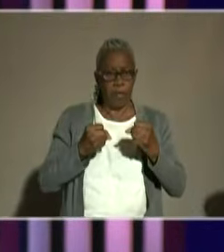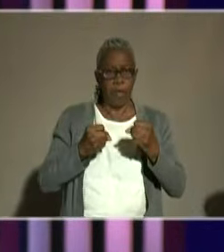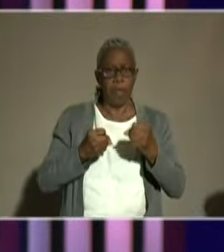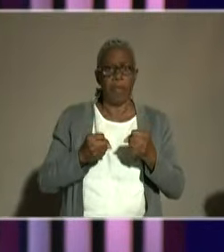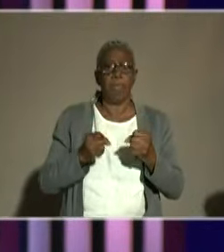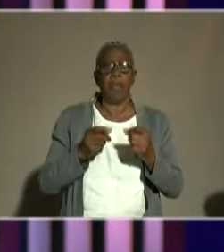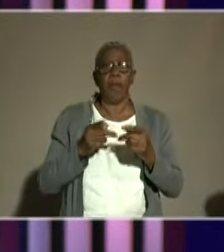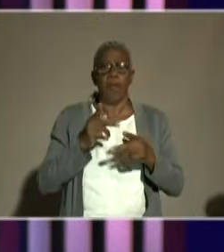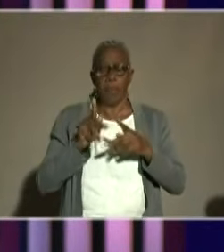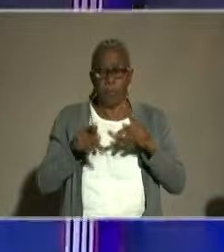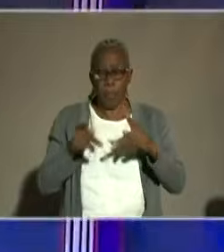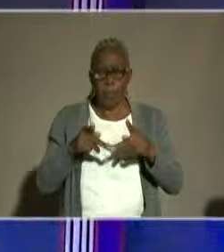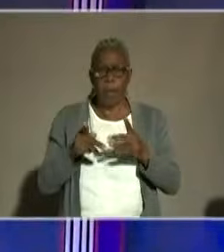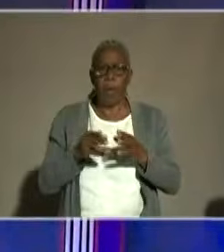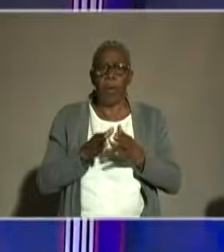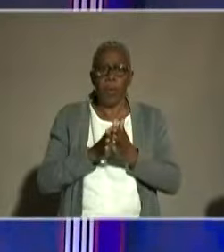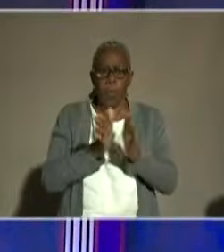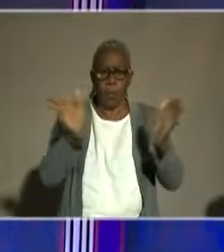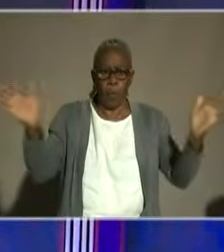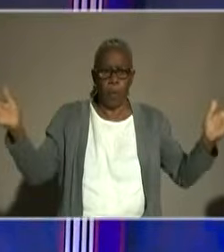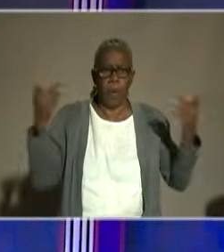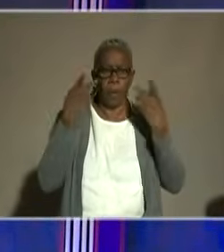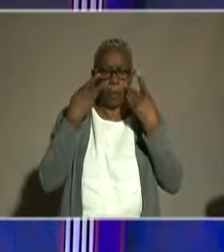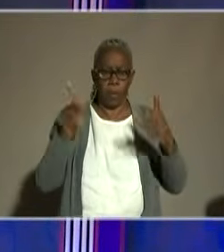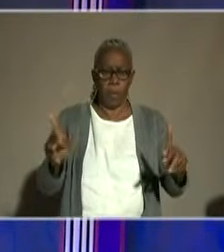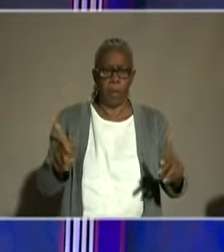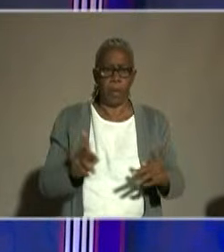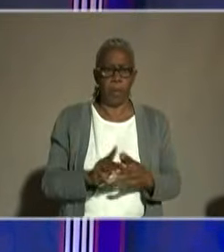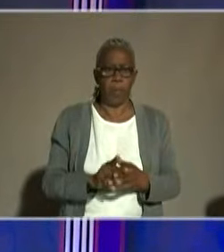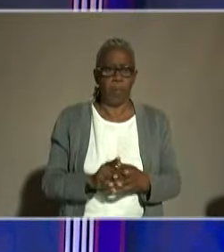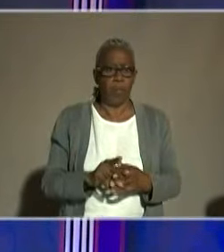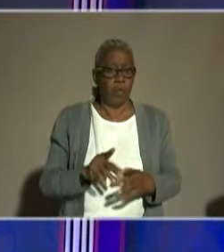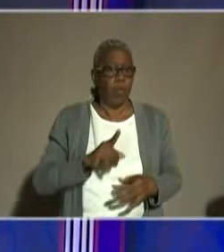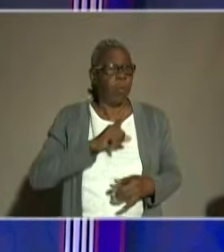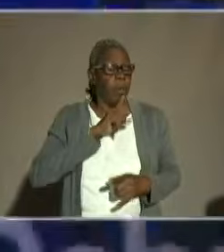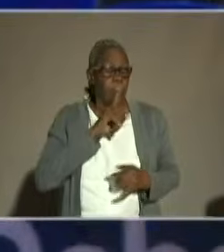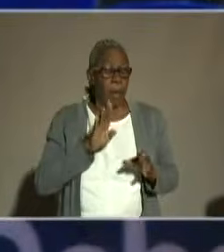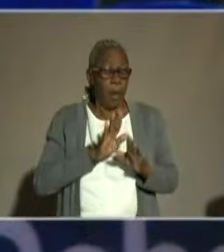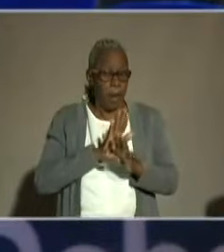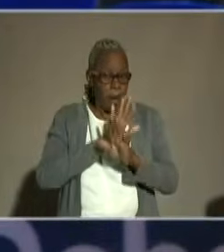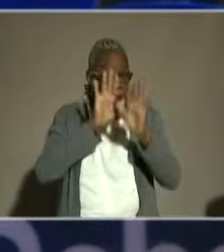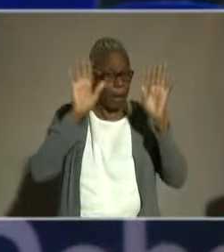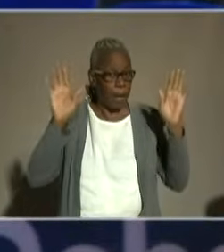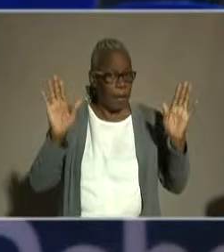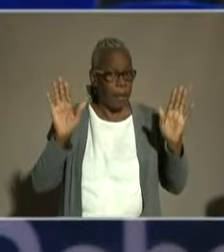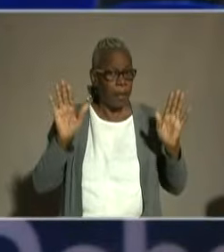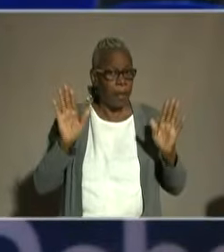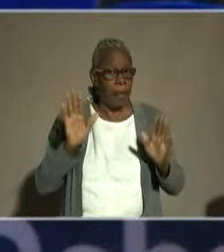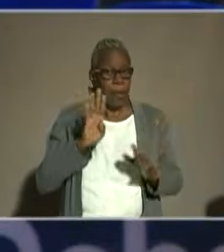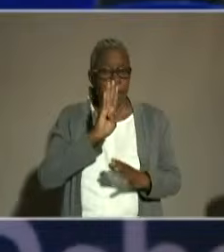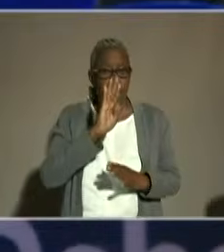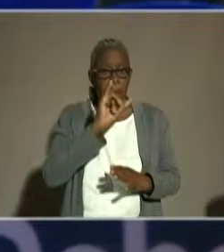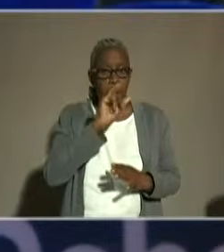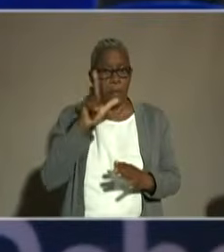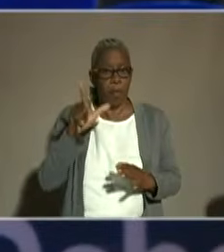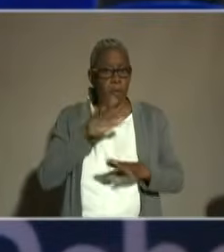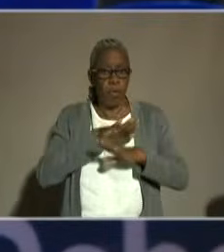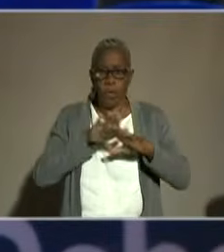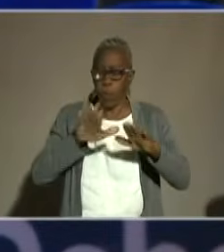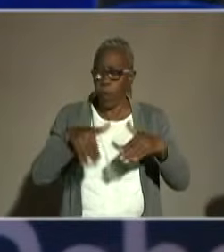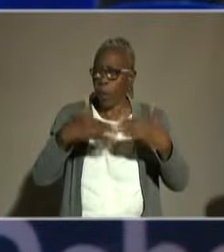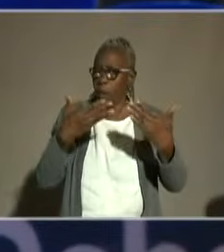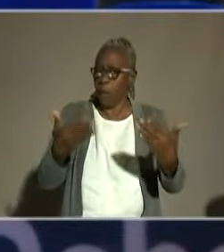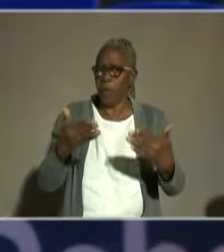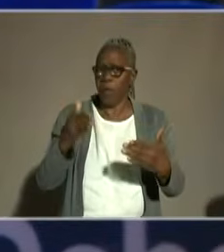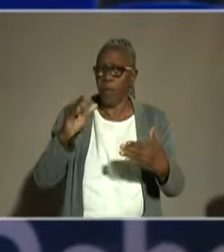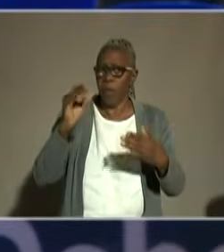public. Dr. Holness? To be clear, the bills before Parliament do not give the Prime Minister the ability to appoint